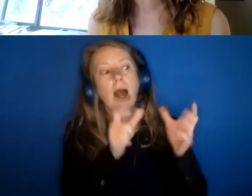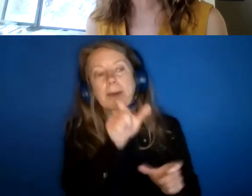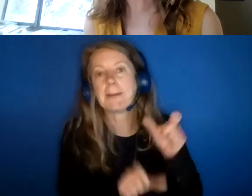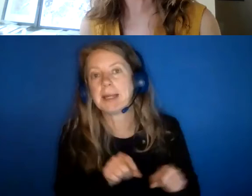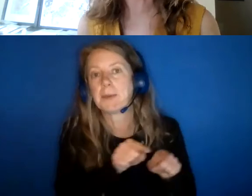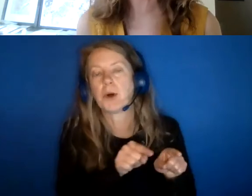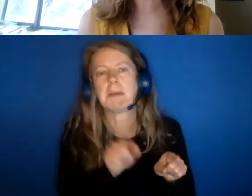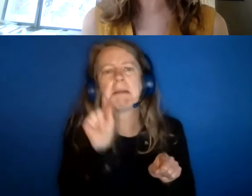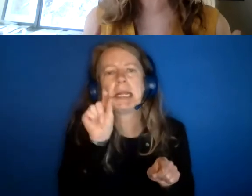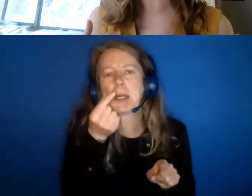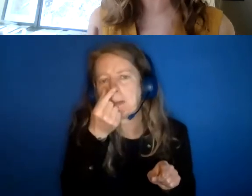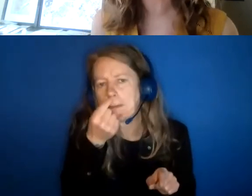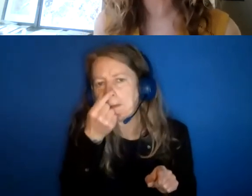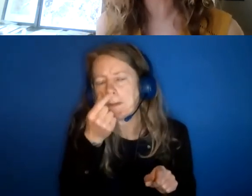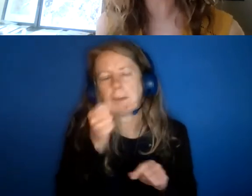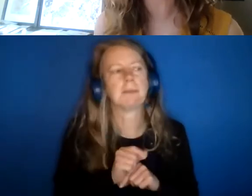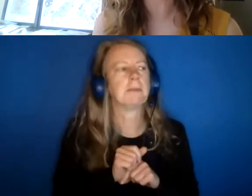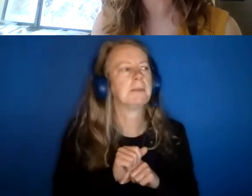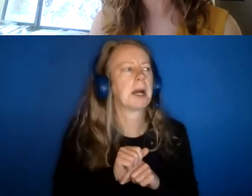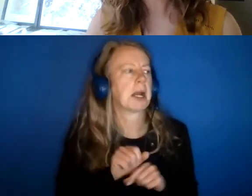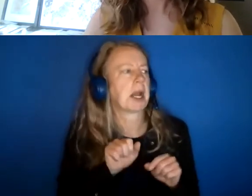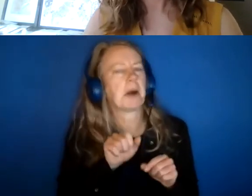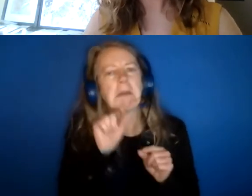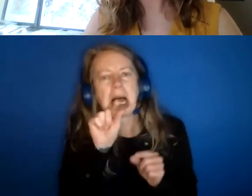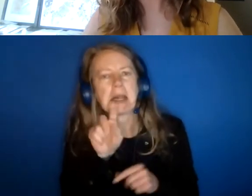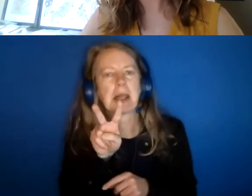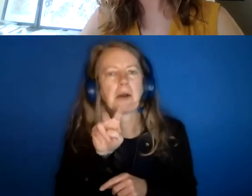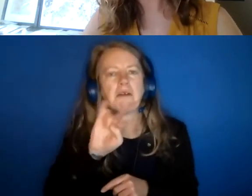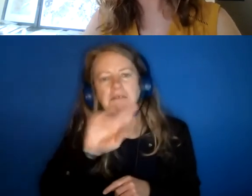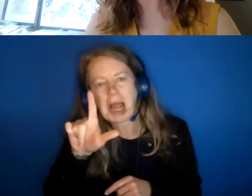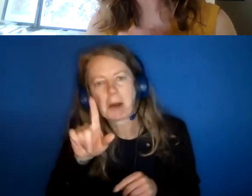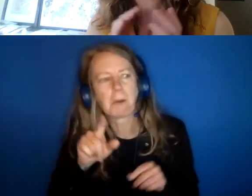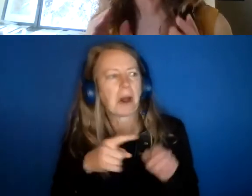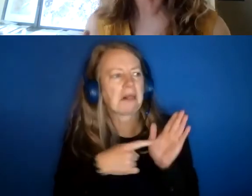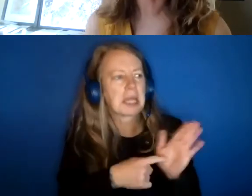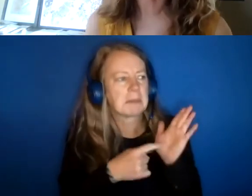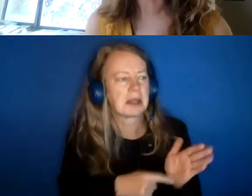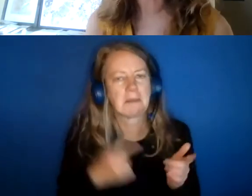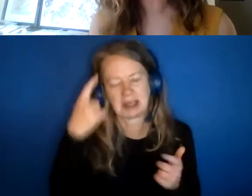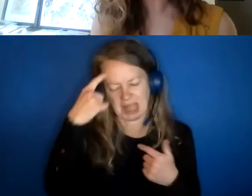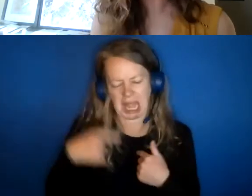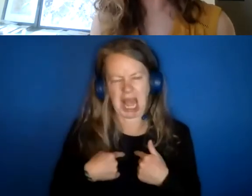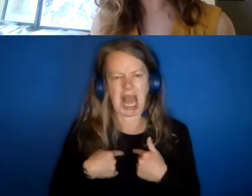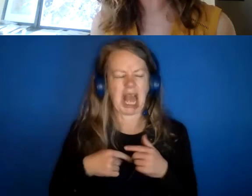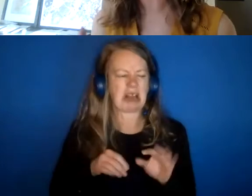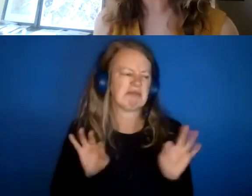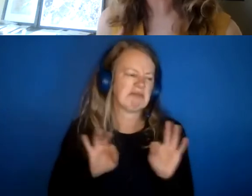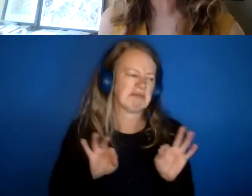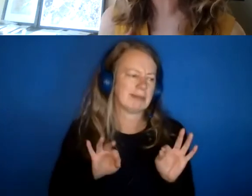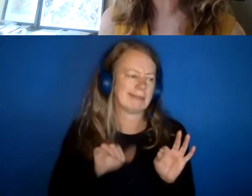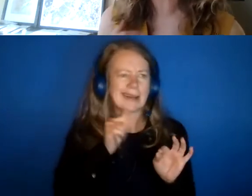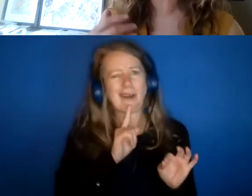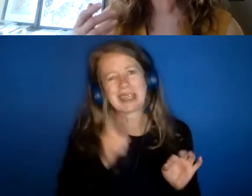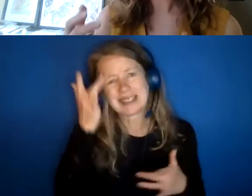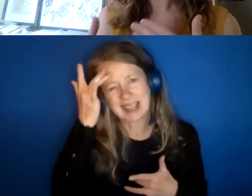a little bit of a sniffle or a little bit of a viral syndrome and thought, I don't think I'm really sick, but I'm kind of sick, but I'm not